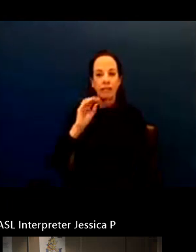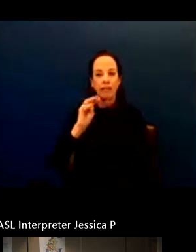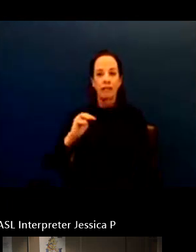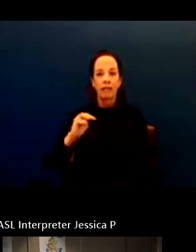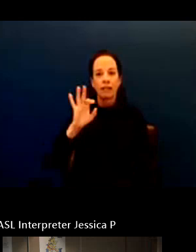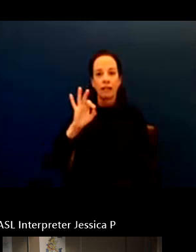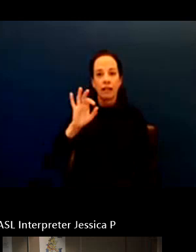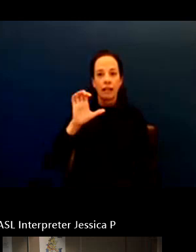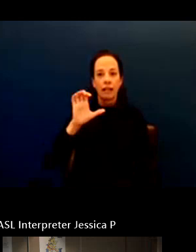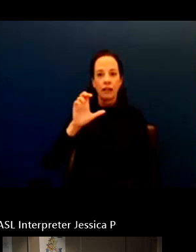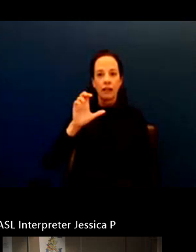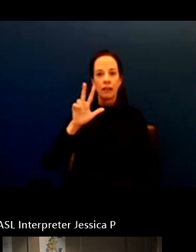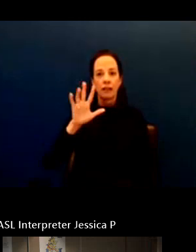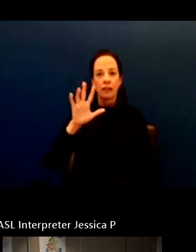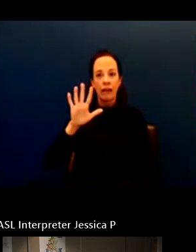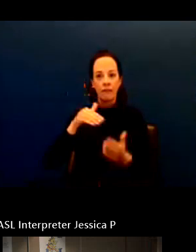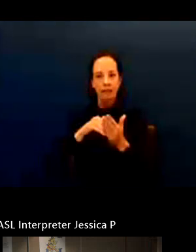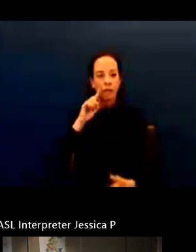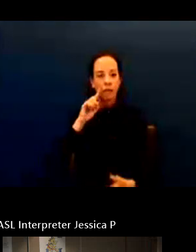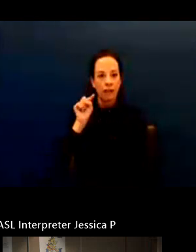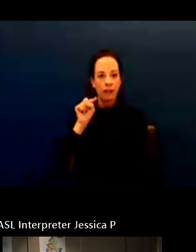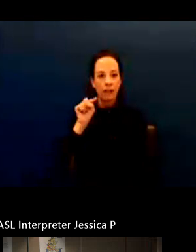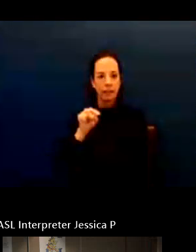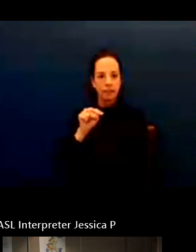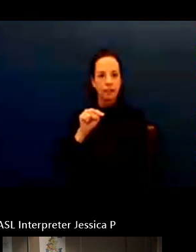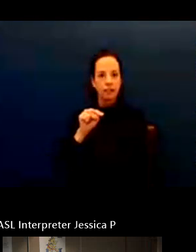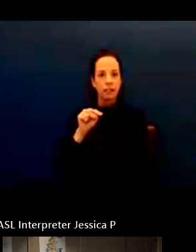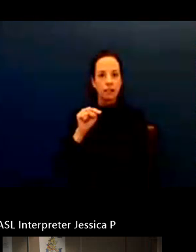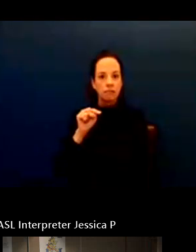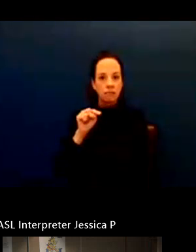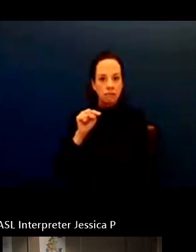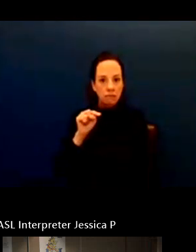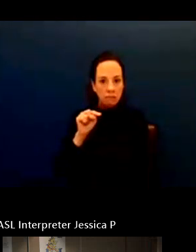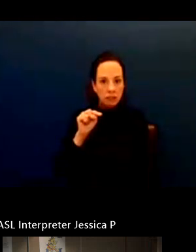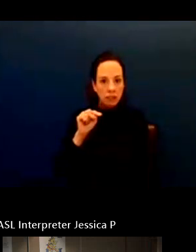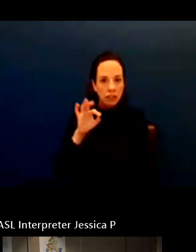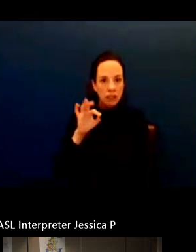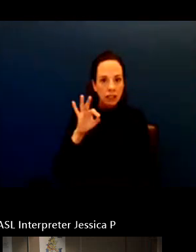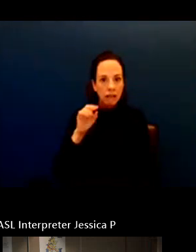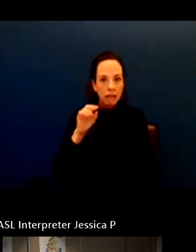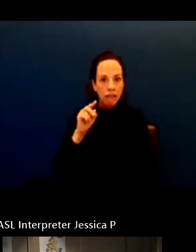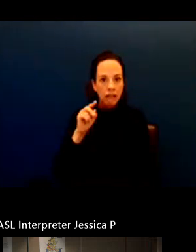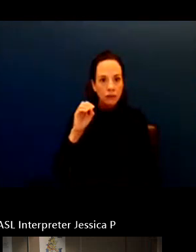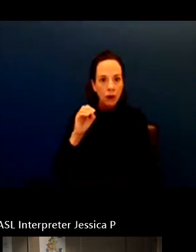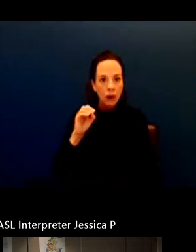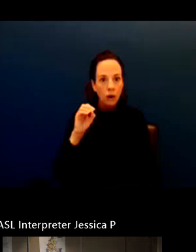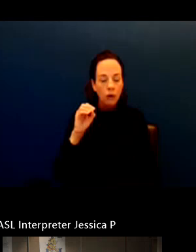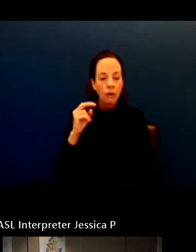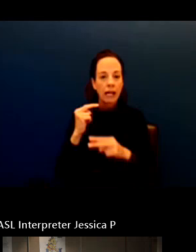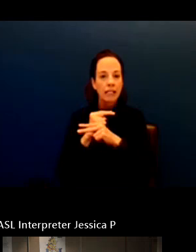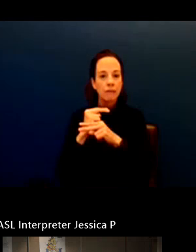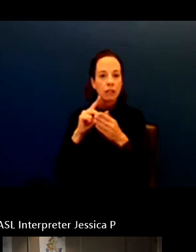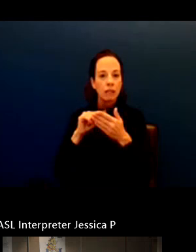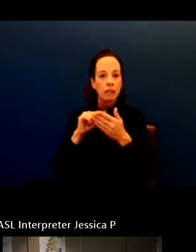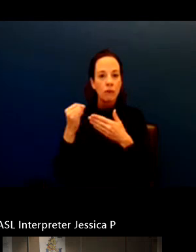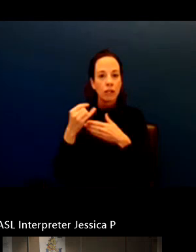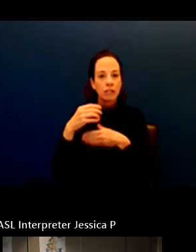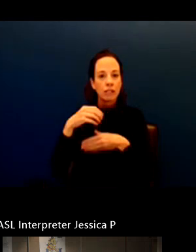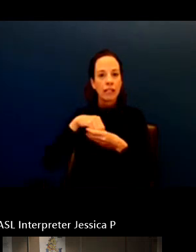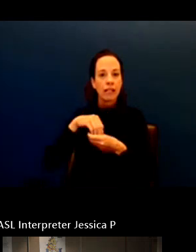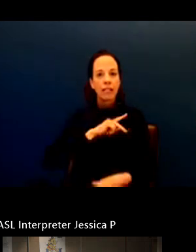$50,935,000 for the Excelsior Expressway project in Fresno and Kings counties. This amount includes both